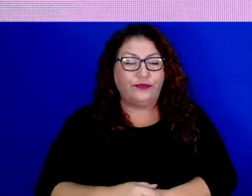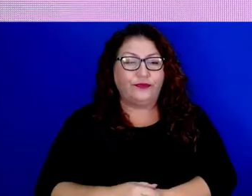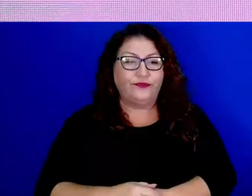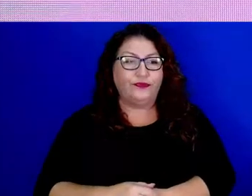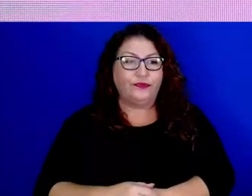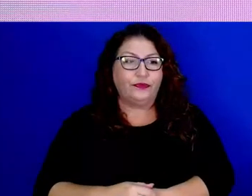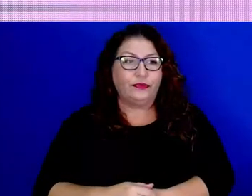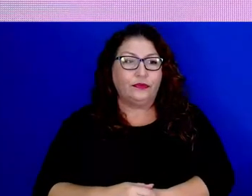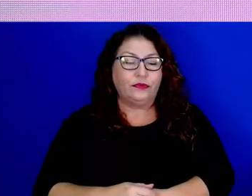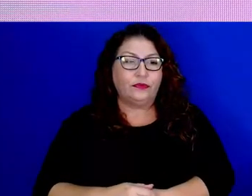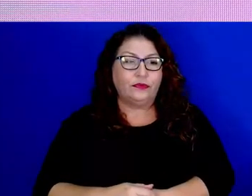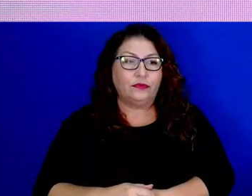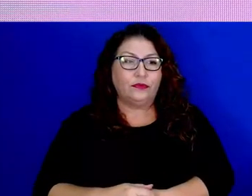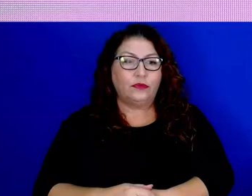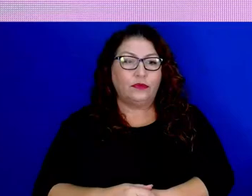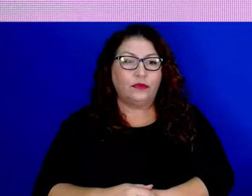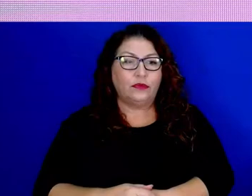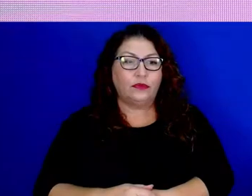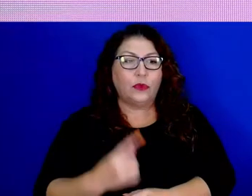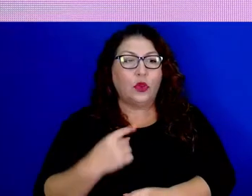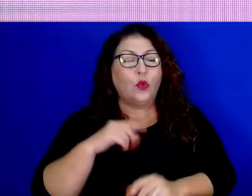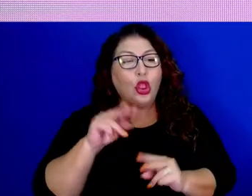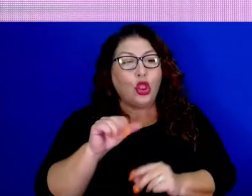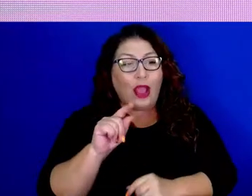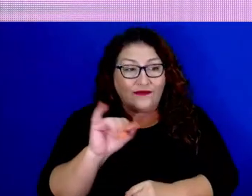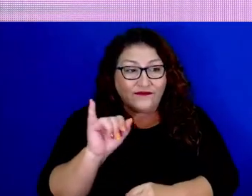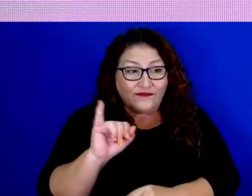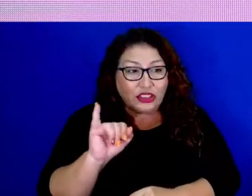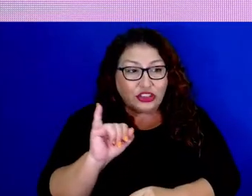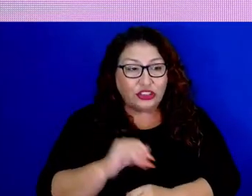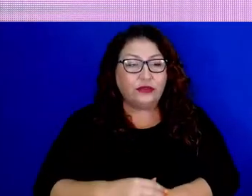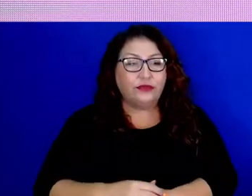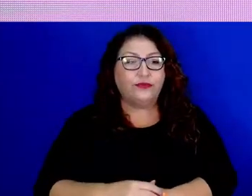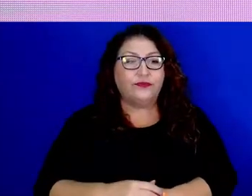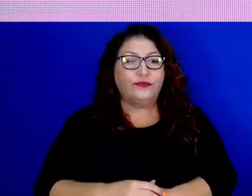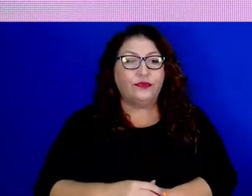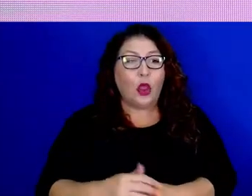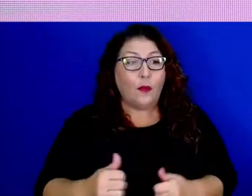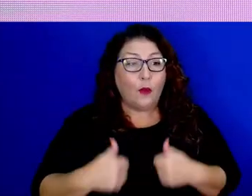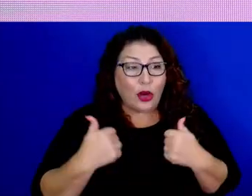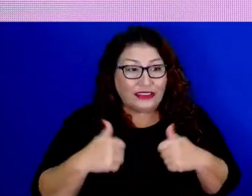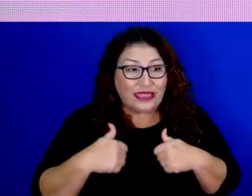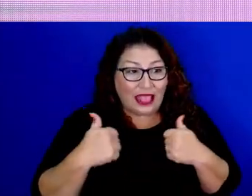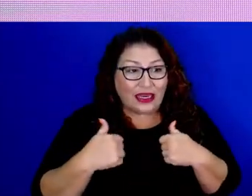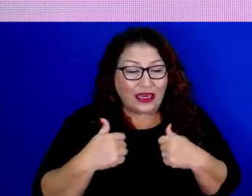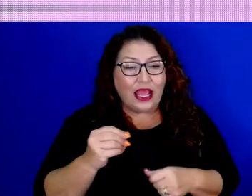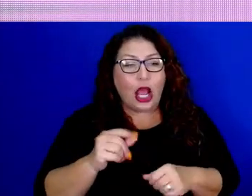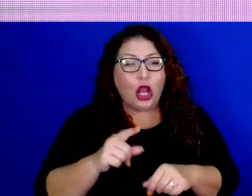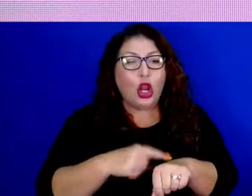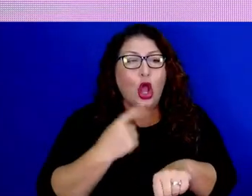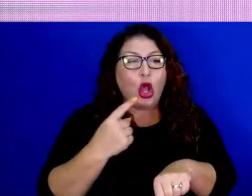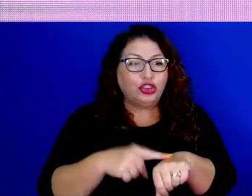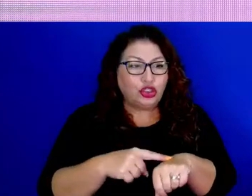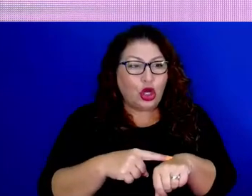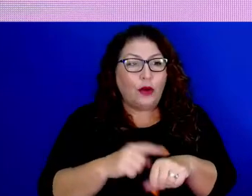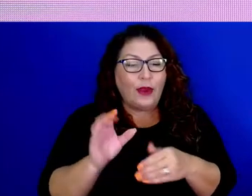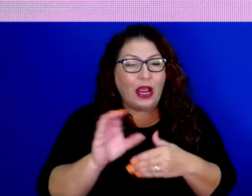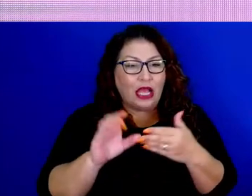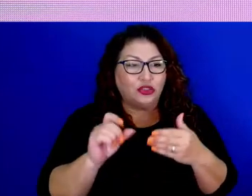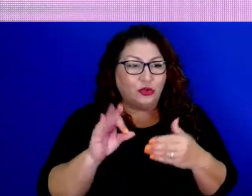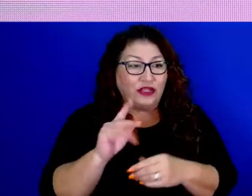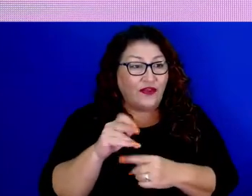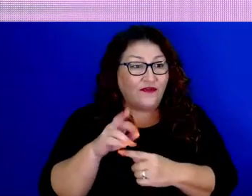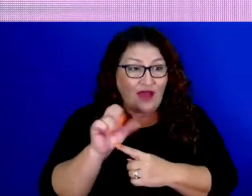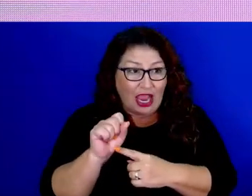We looked at infection, mortality, and long-term consequences of the virus, of course, but in particular